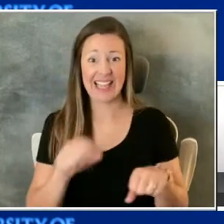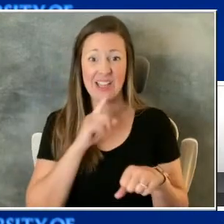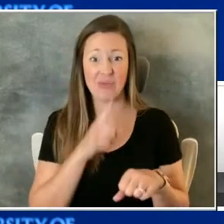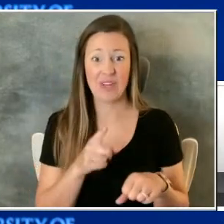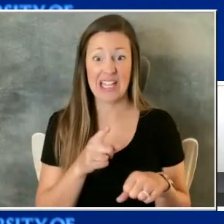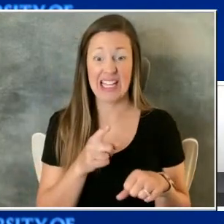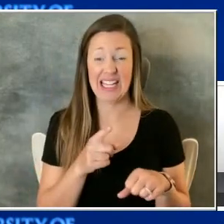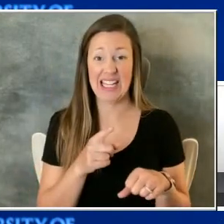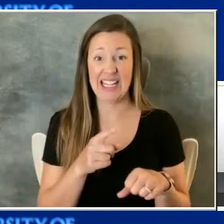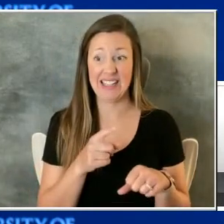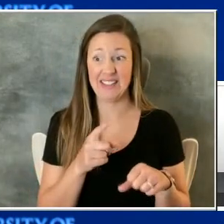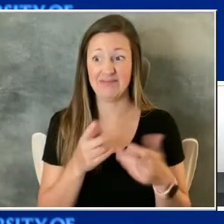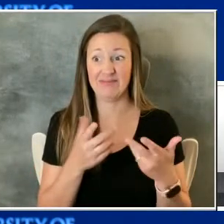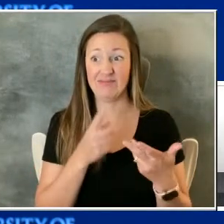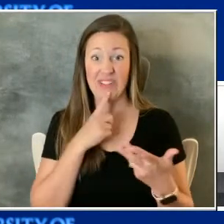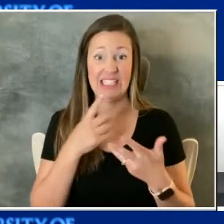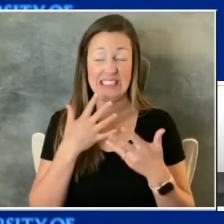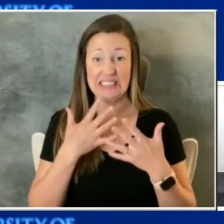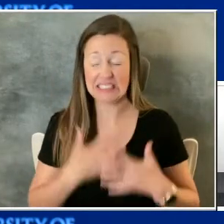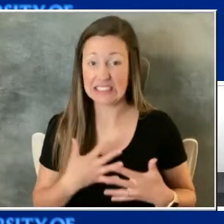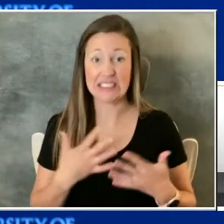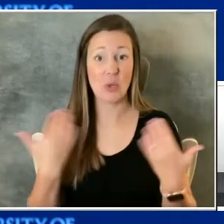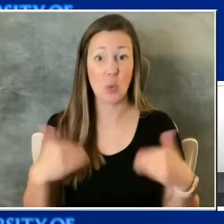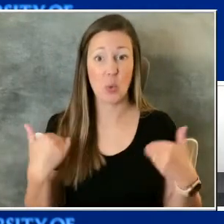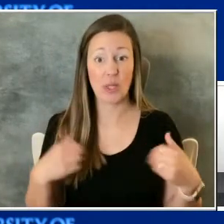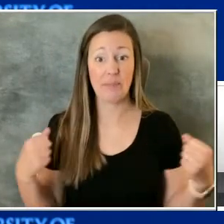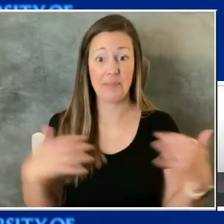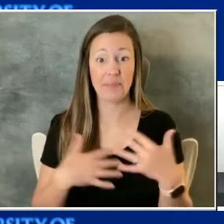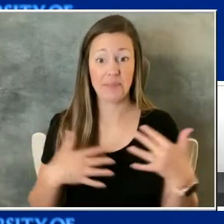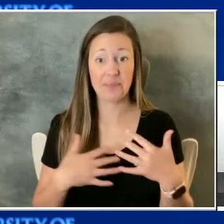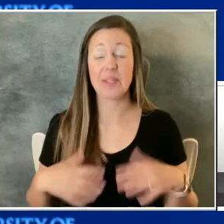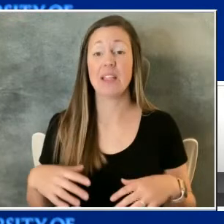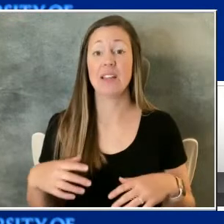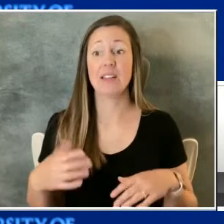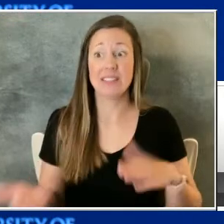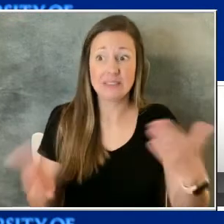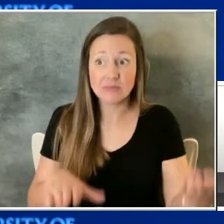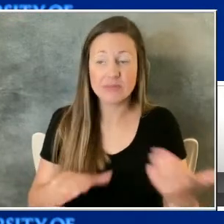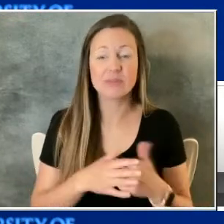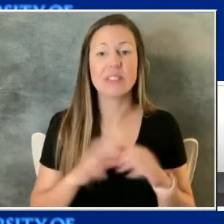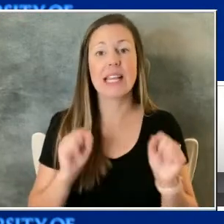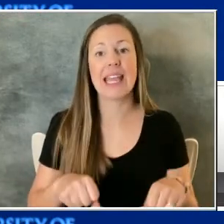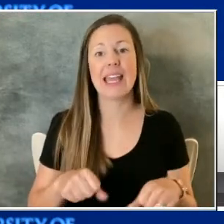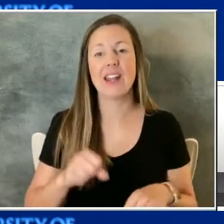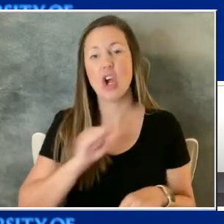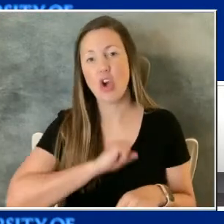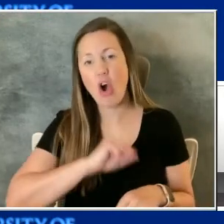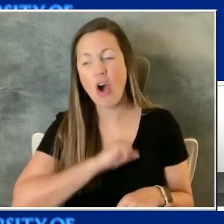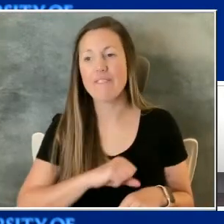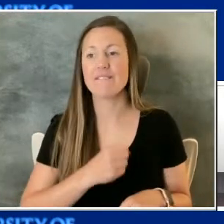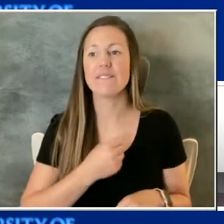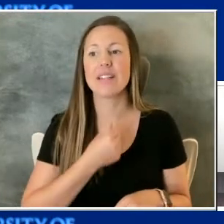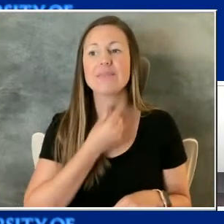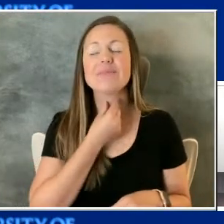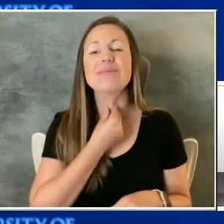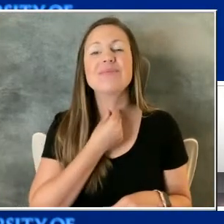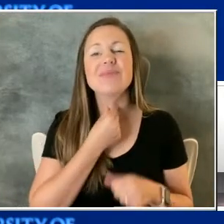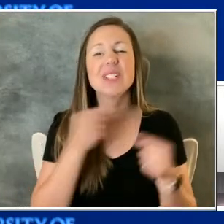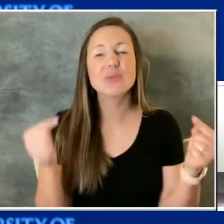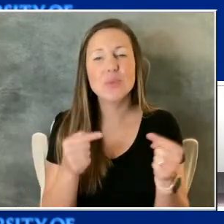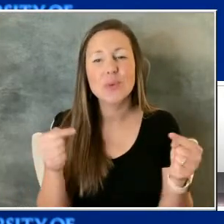Can have respiratory symptoms like cough, sore throat, fever, but also can progress